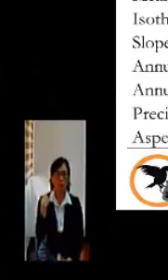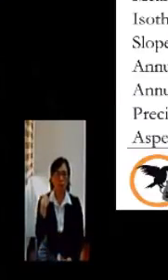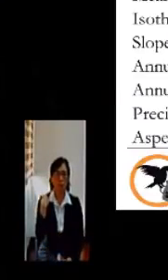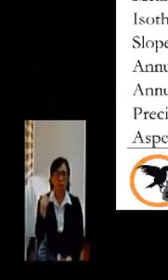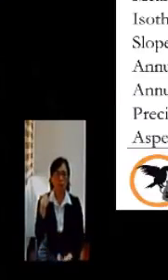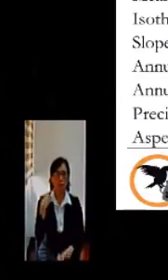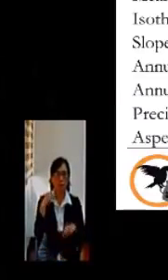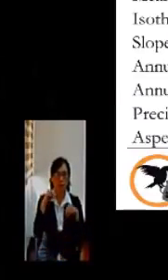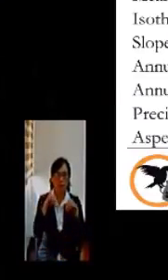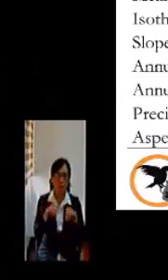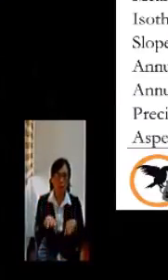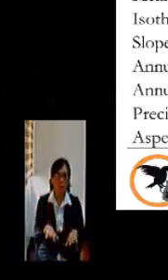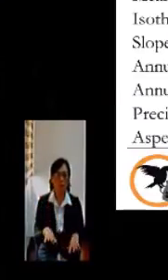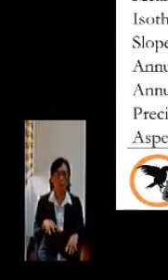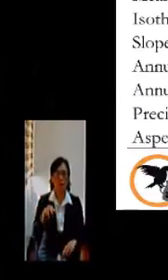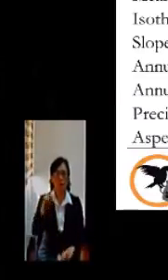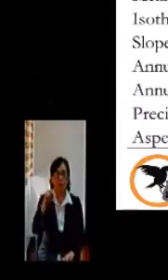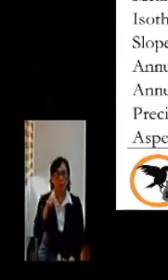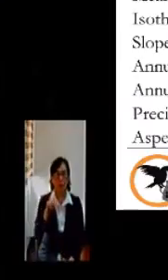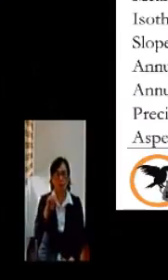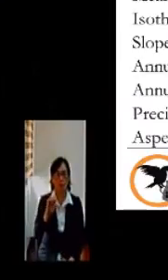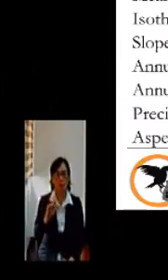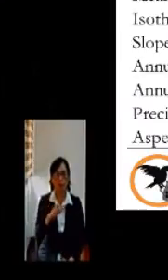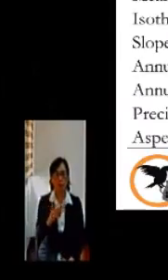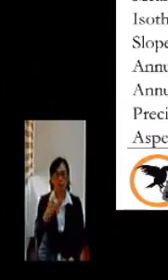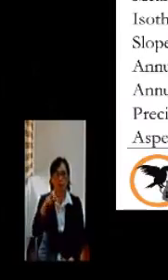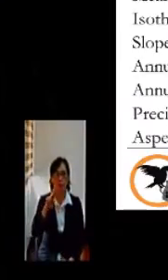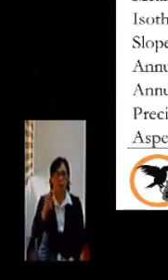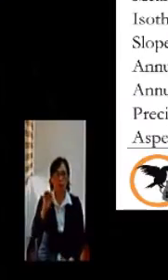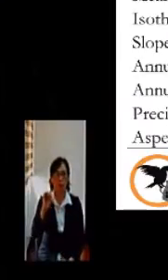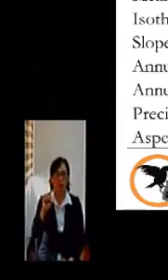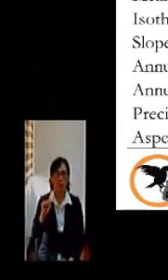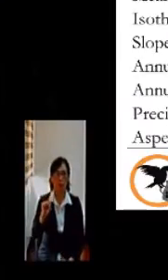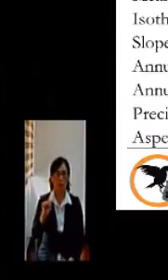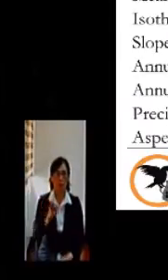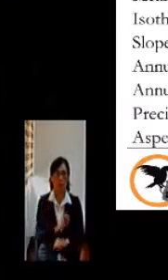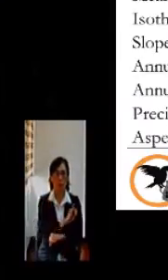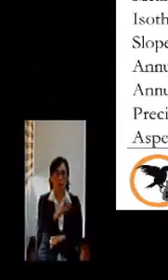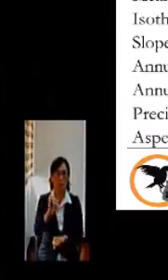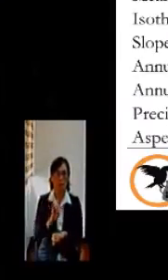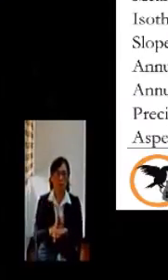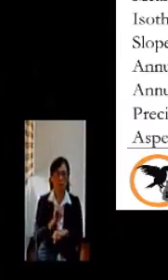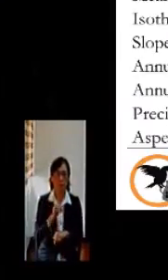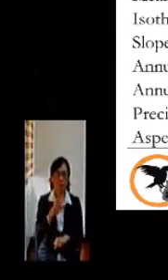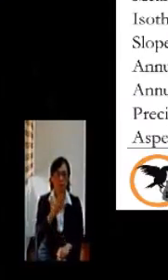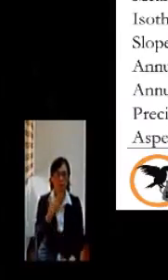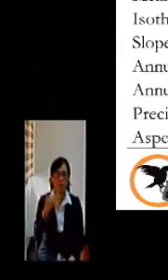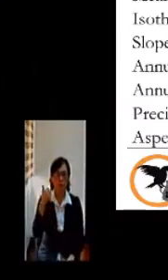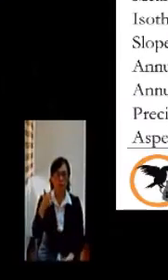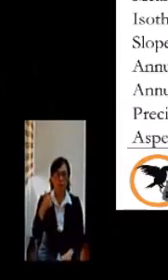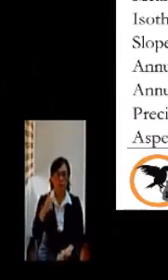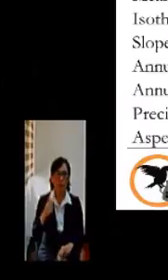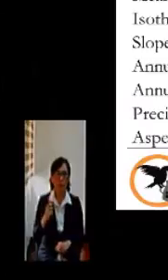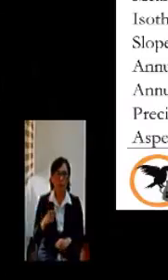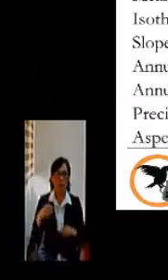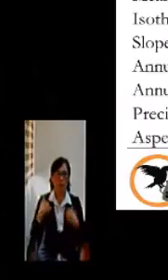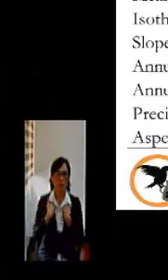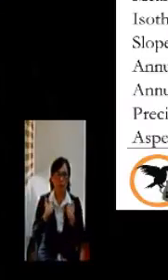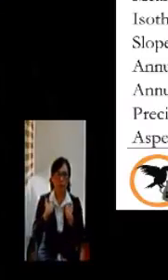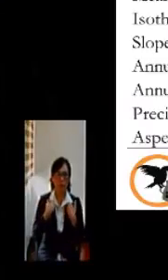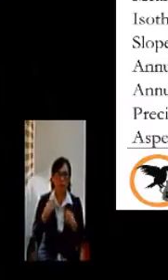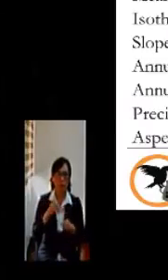in most of Negros, Negros Island, this species has moved up